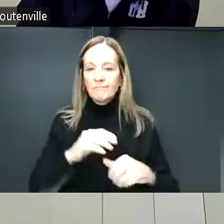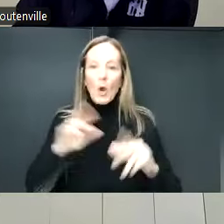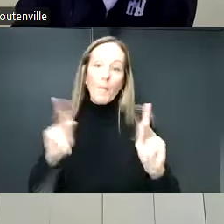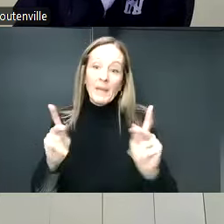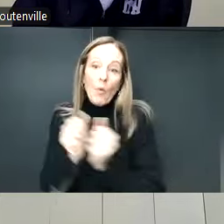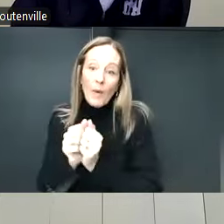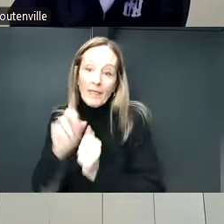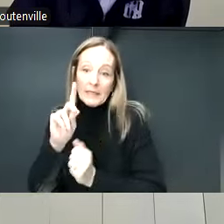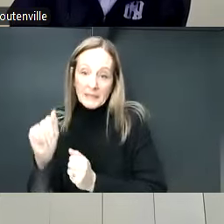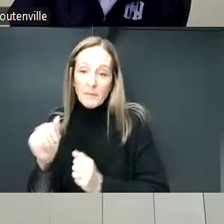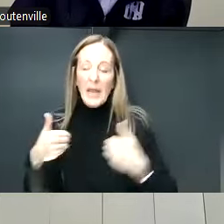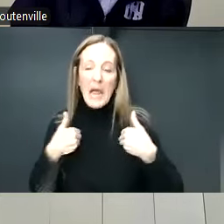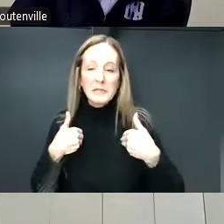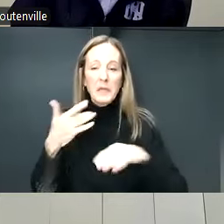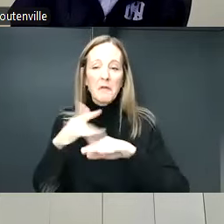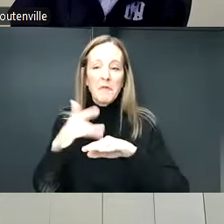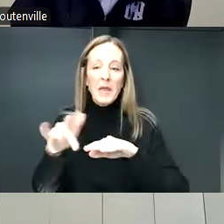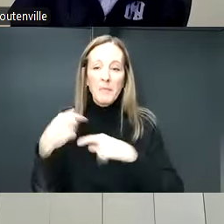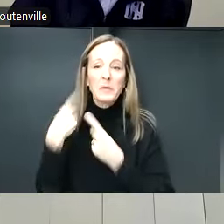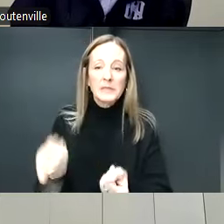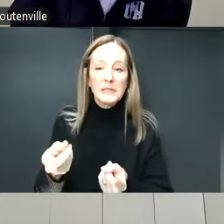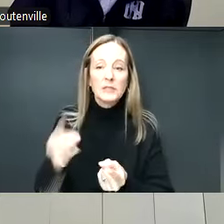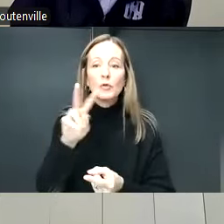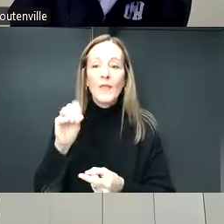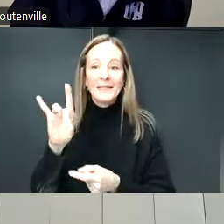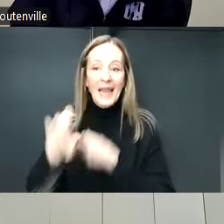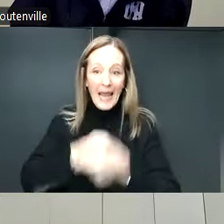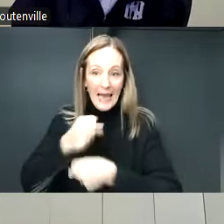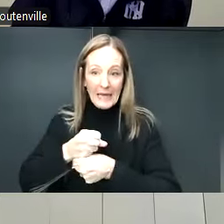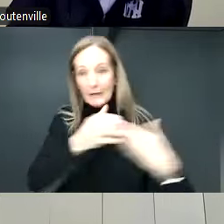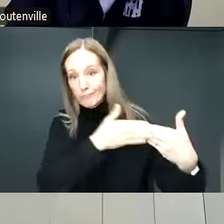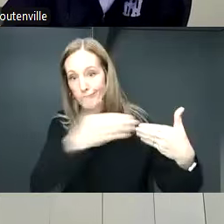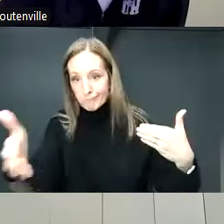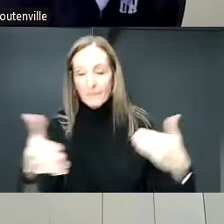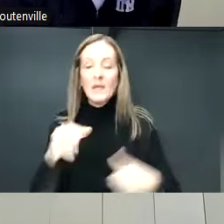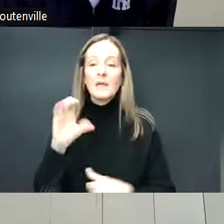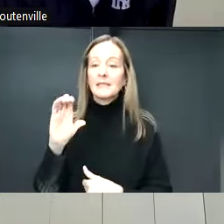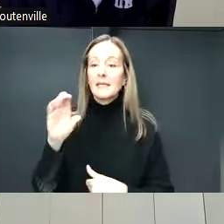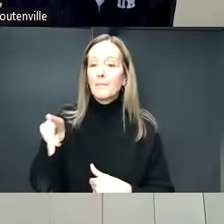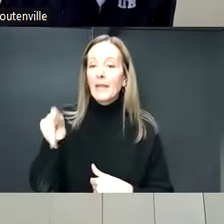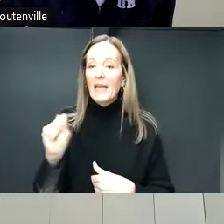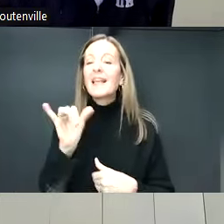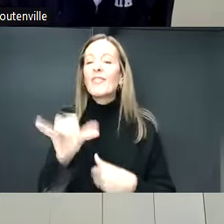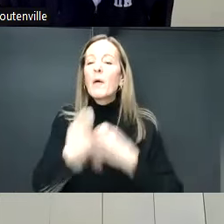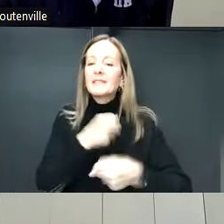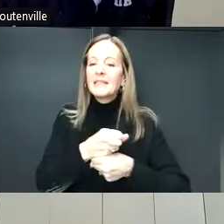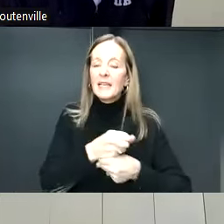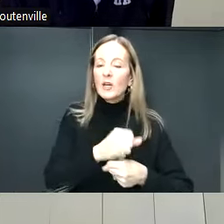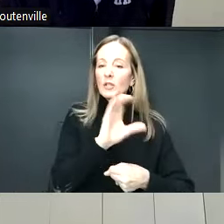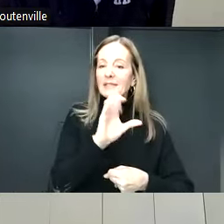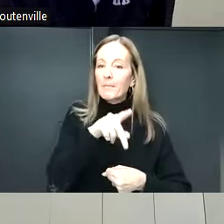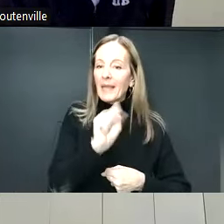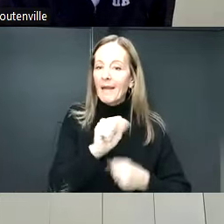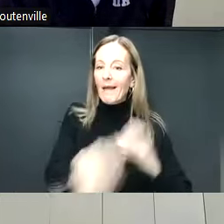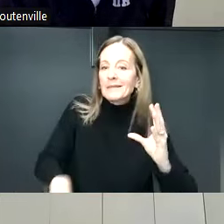disabilities has been available since 2008 onward. The CPS, that was the year that the CPS added the